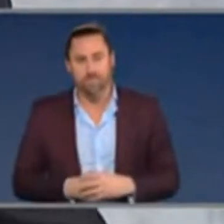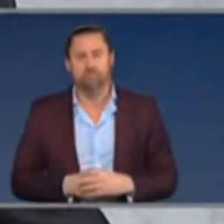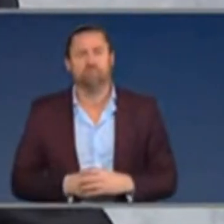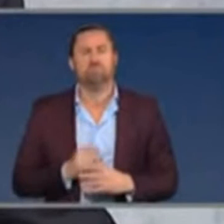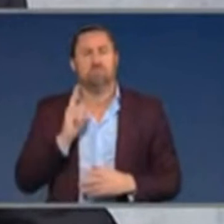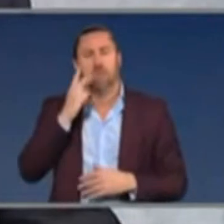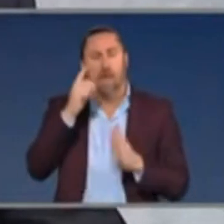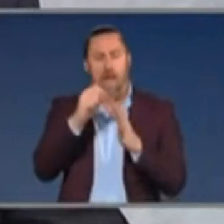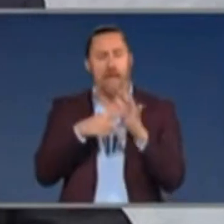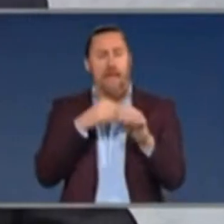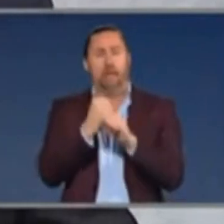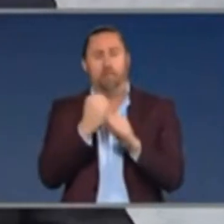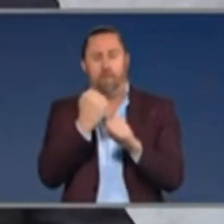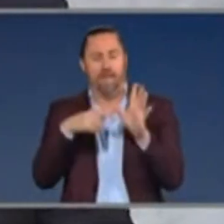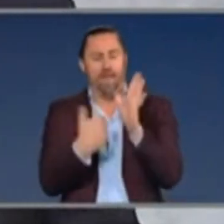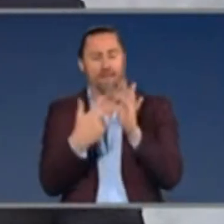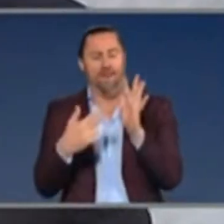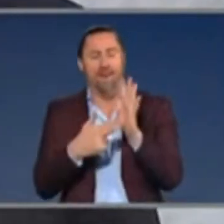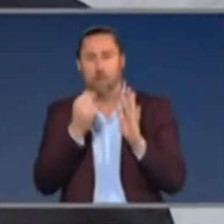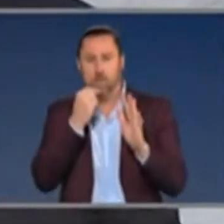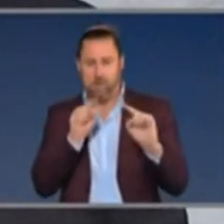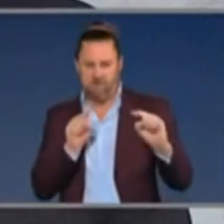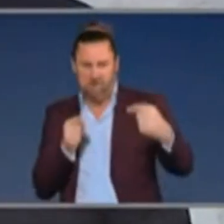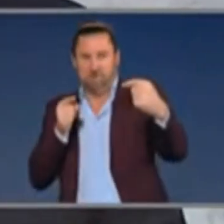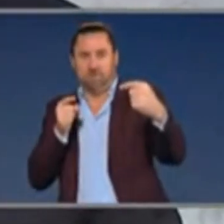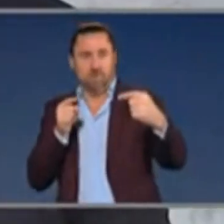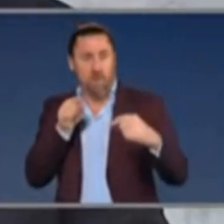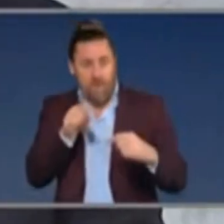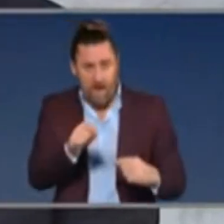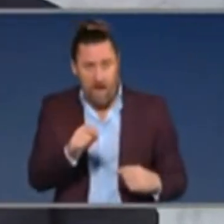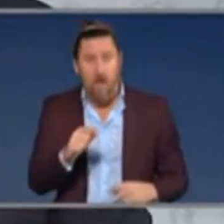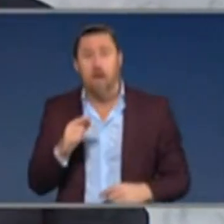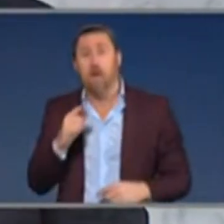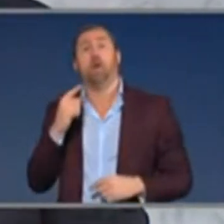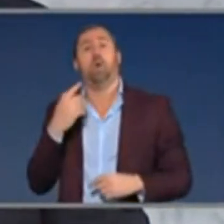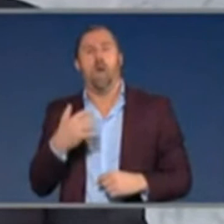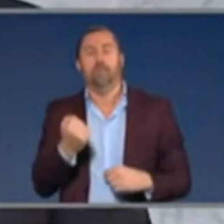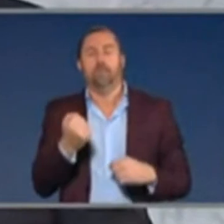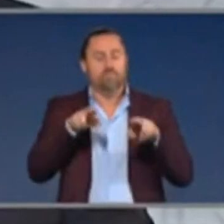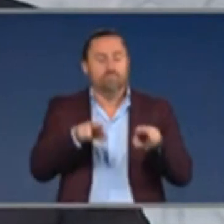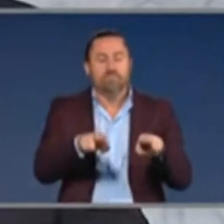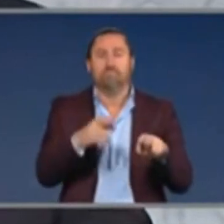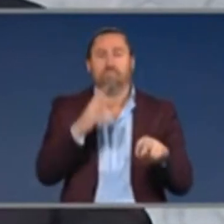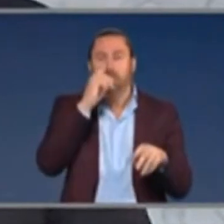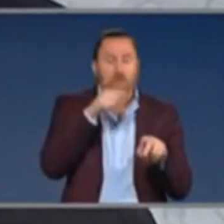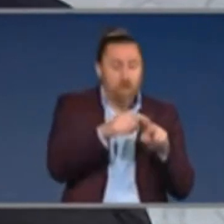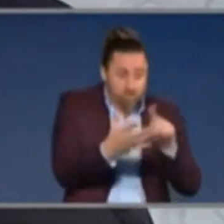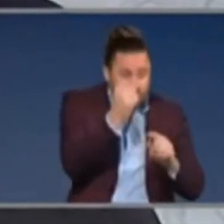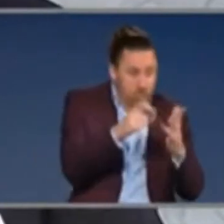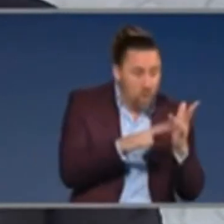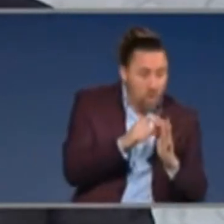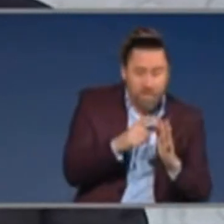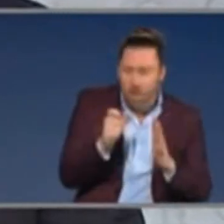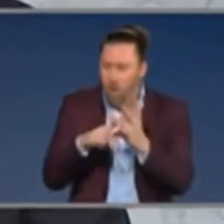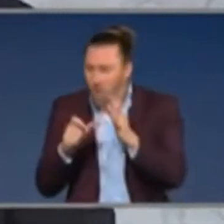very tense standoff at Epping Gardens, and you've just talked about some of the issues there. Health workers were allegedly blocked from separating residents who had tested positive to COVID-19